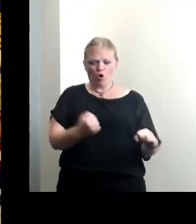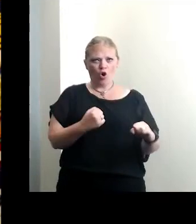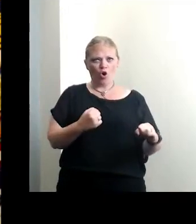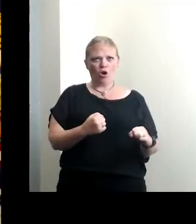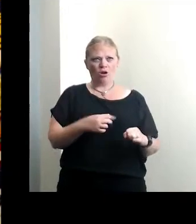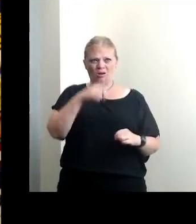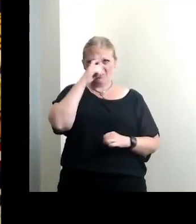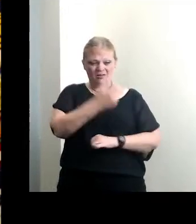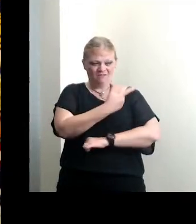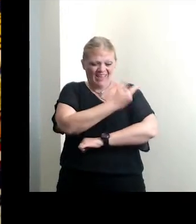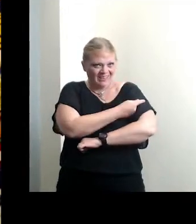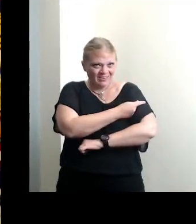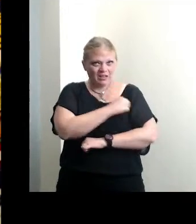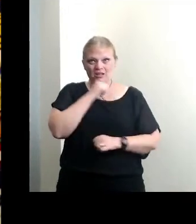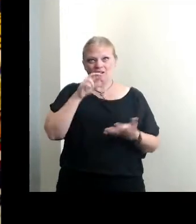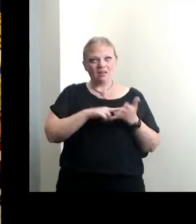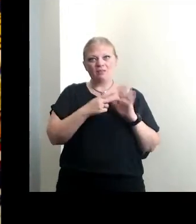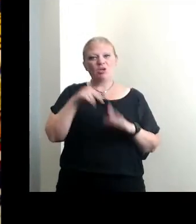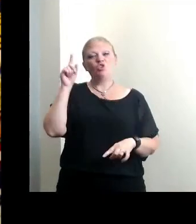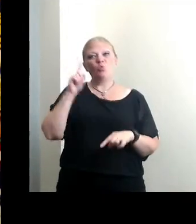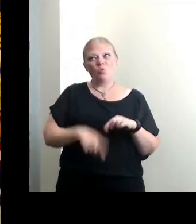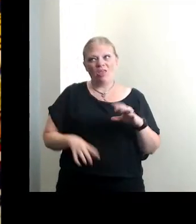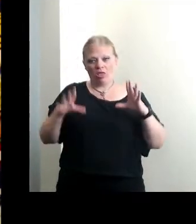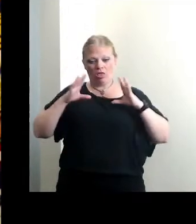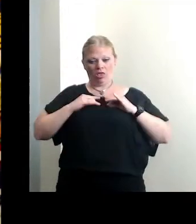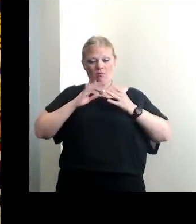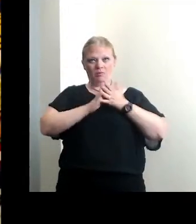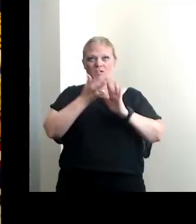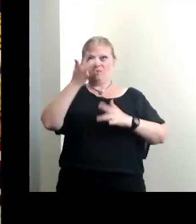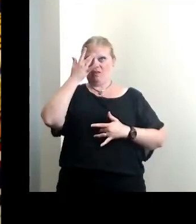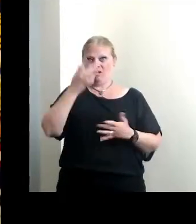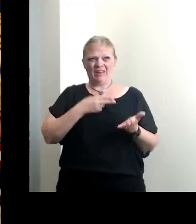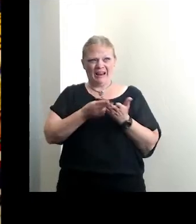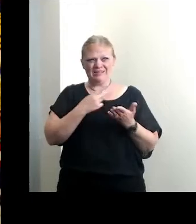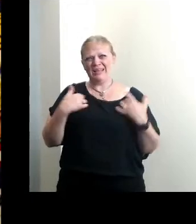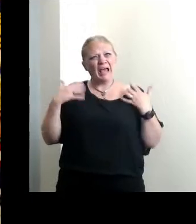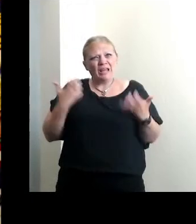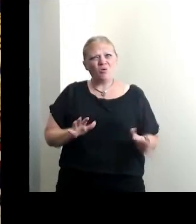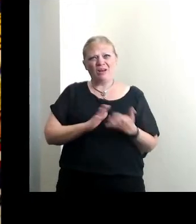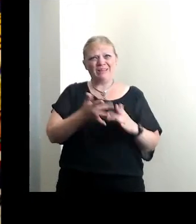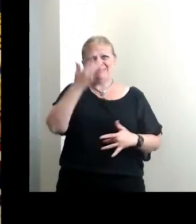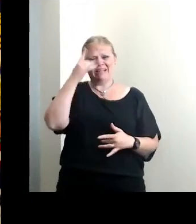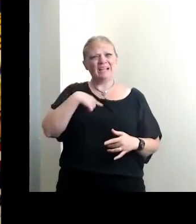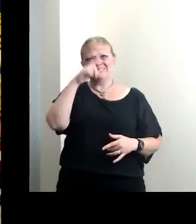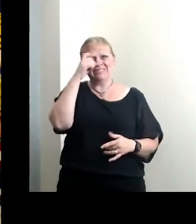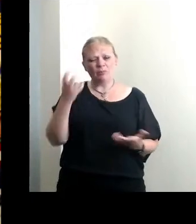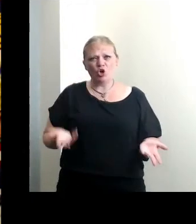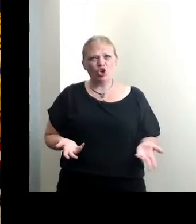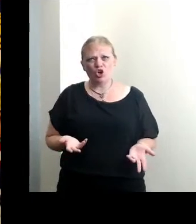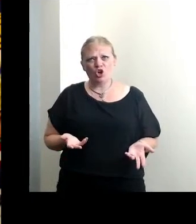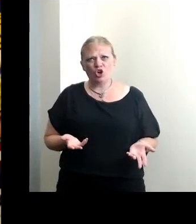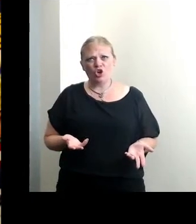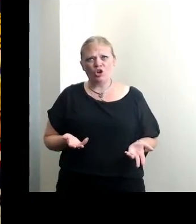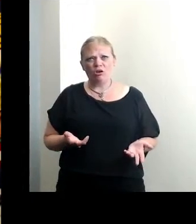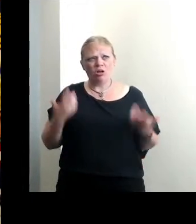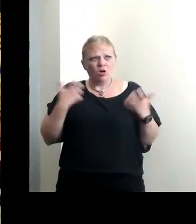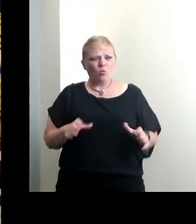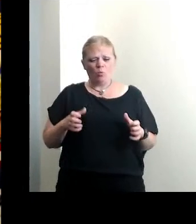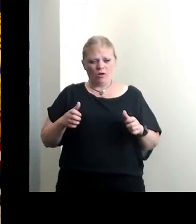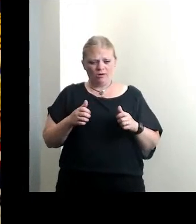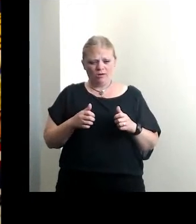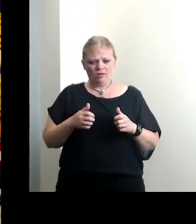just because you're vaccinated does not mean that you can't catch it and get sick. And truthfully, I don't want to get sick. It's summer. Last thing I want to do is lose 2